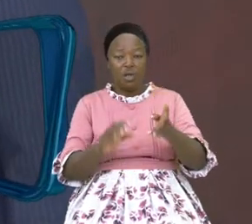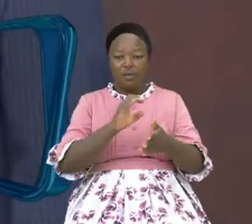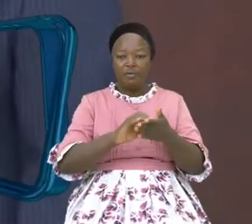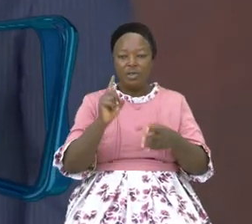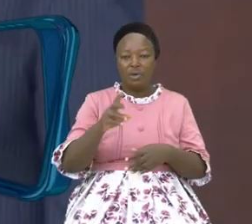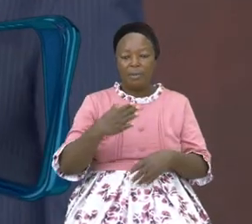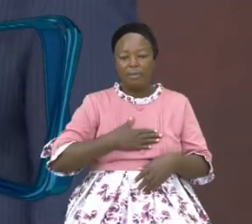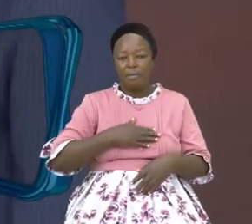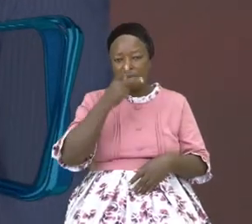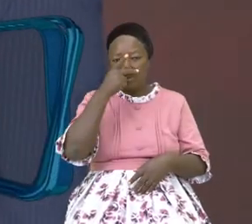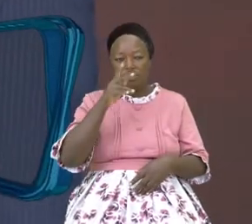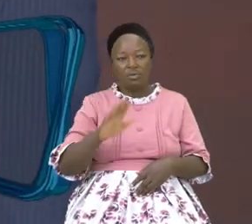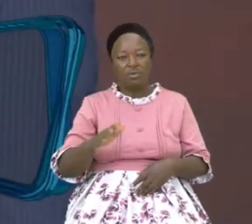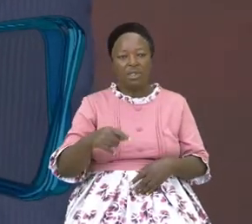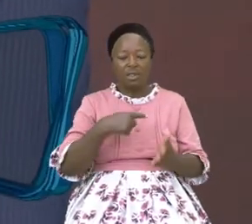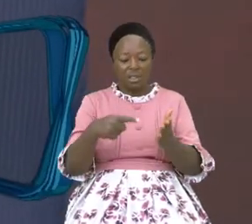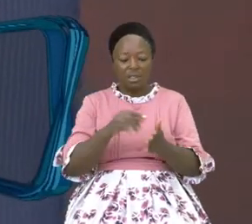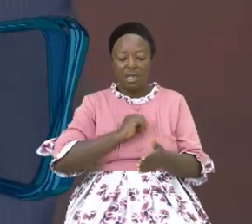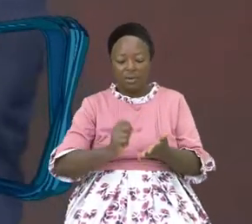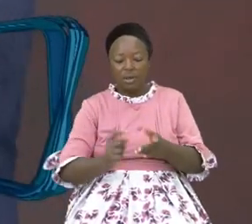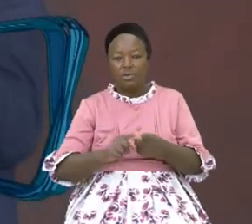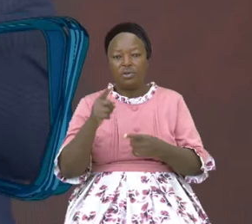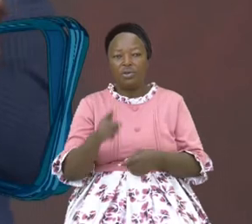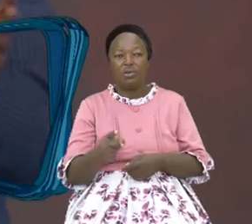children, these things write I unto you,